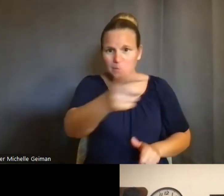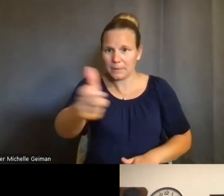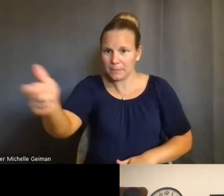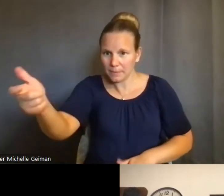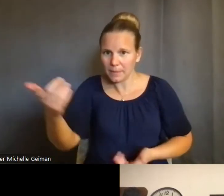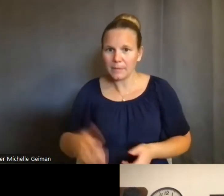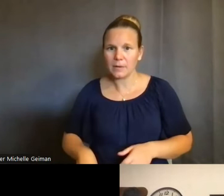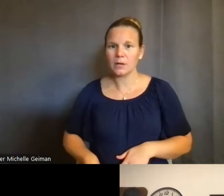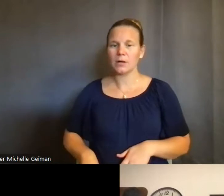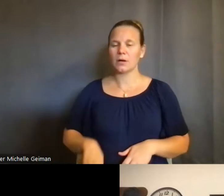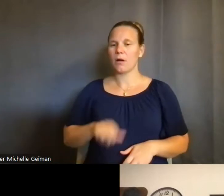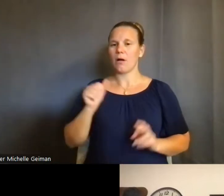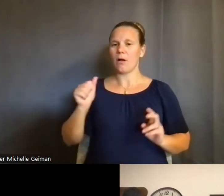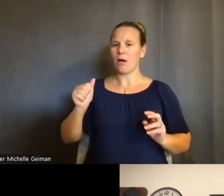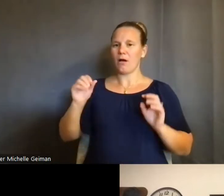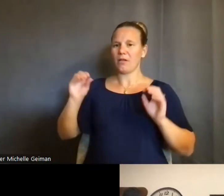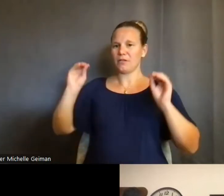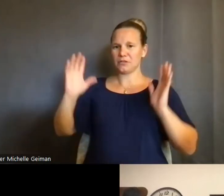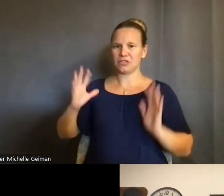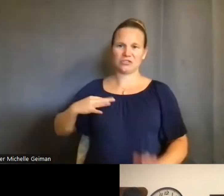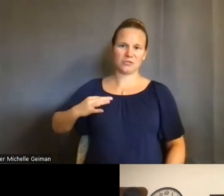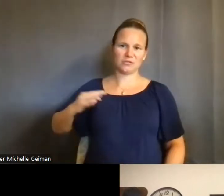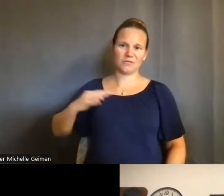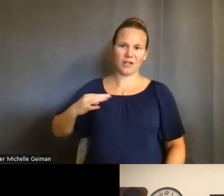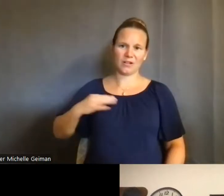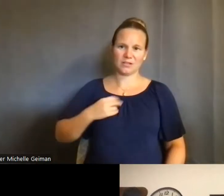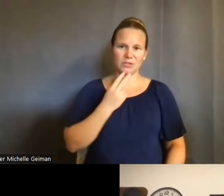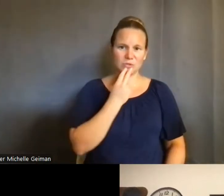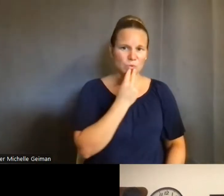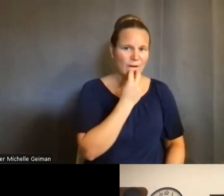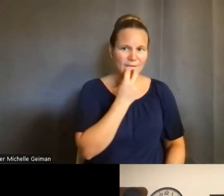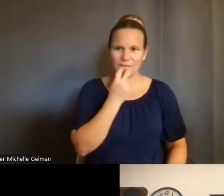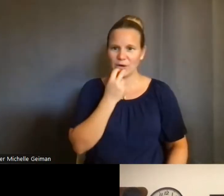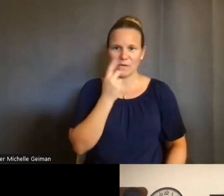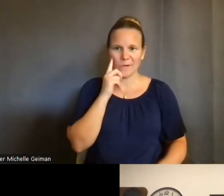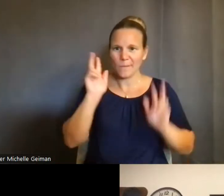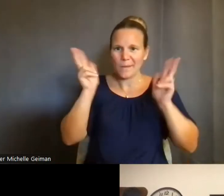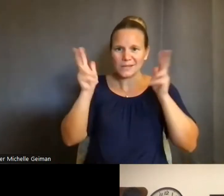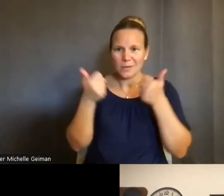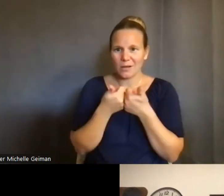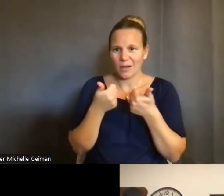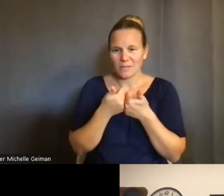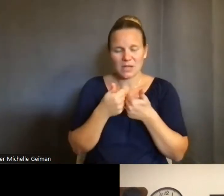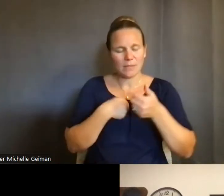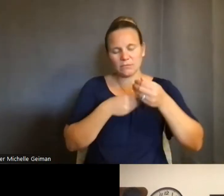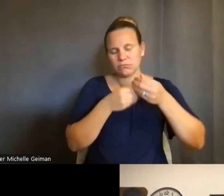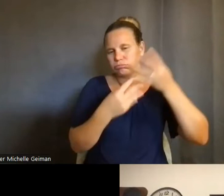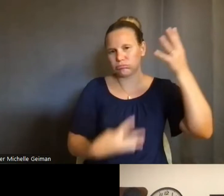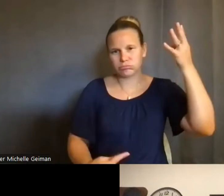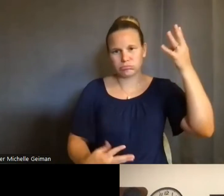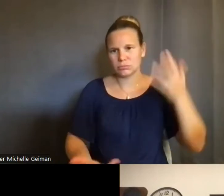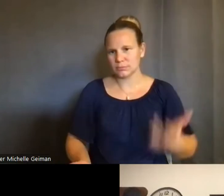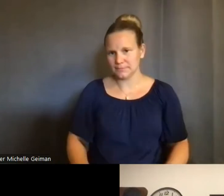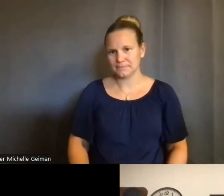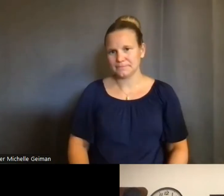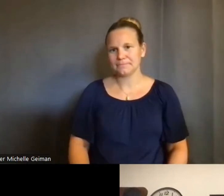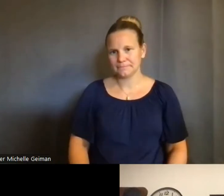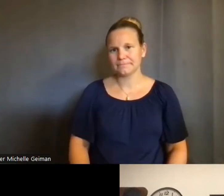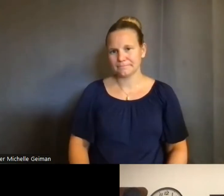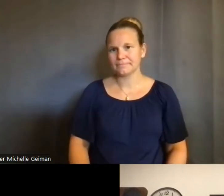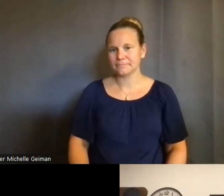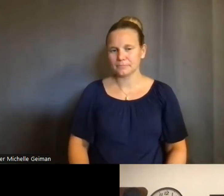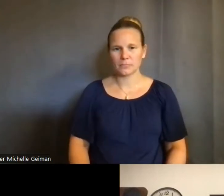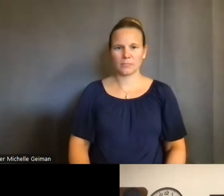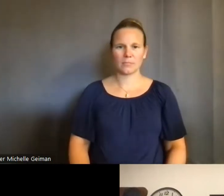to referee basketball games here. So all kinds of things. We're always in the field of education. You're always looking